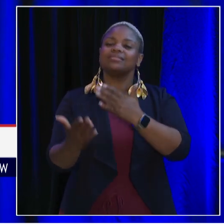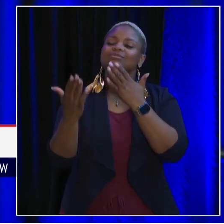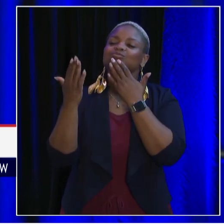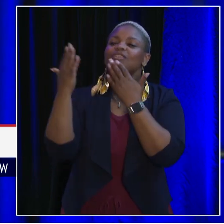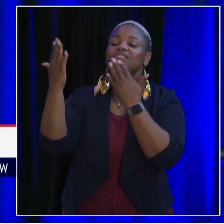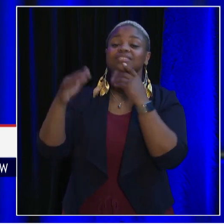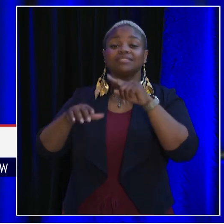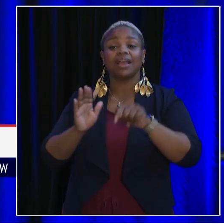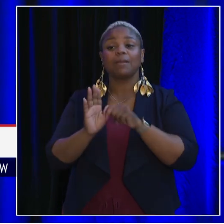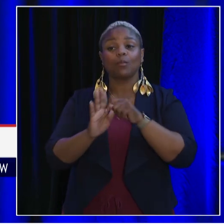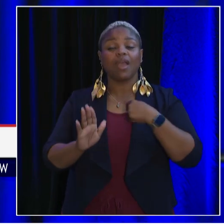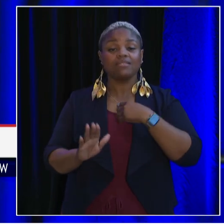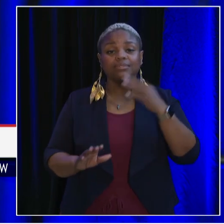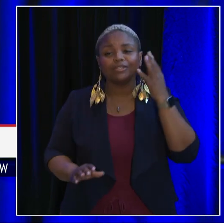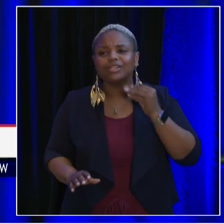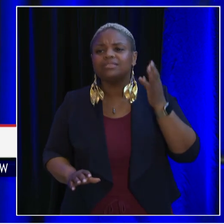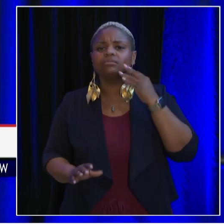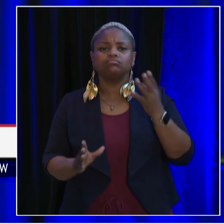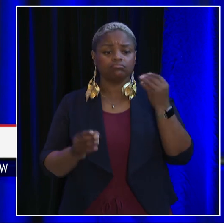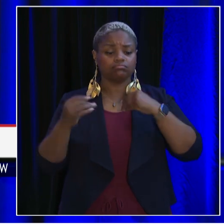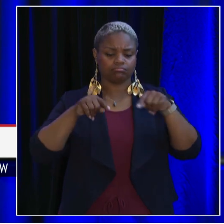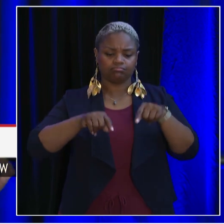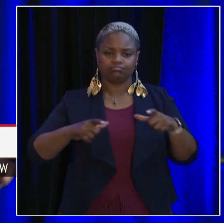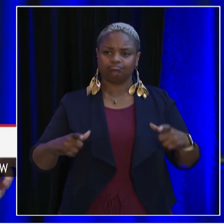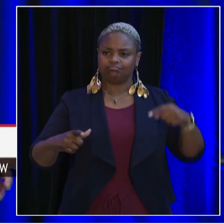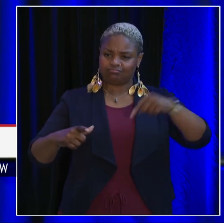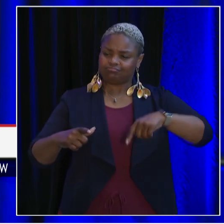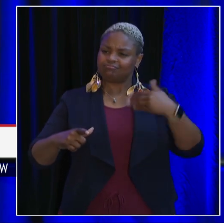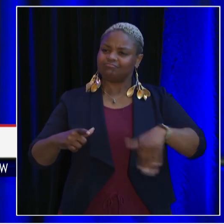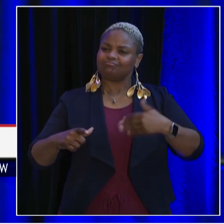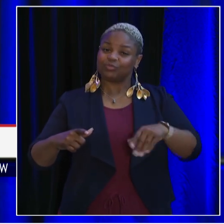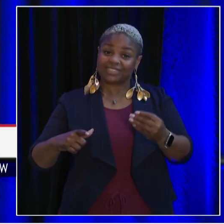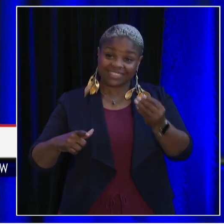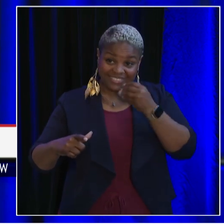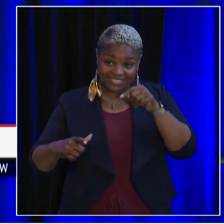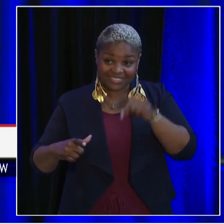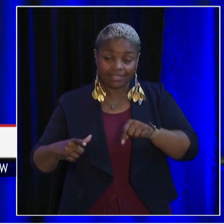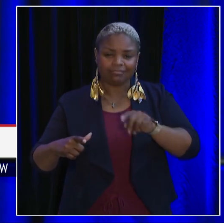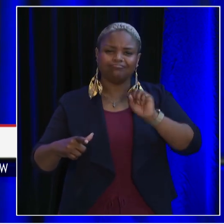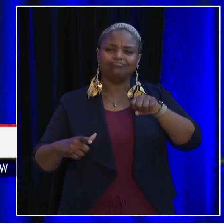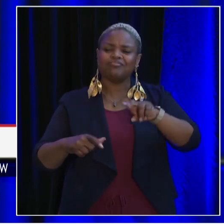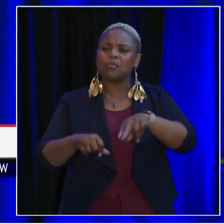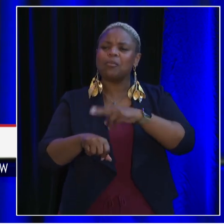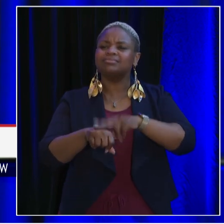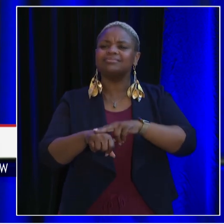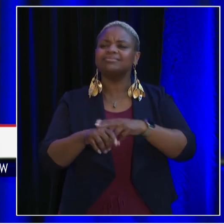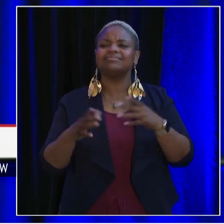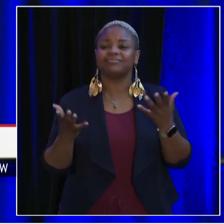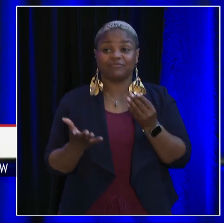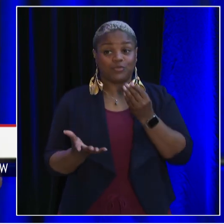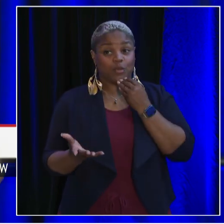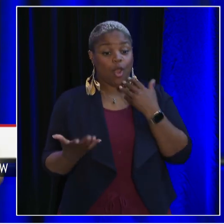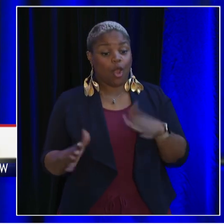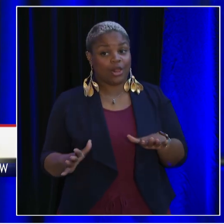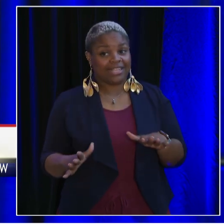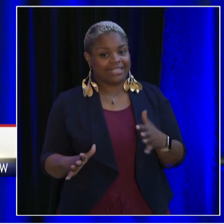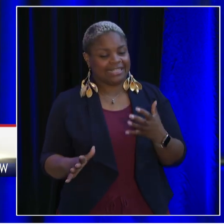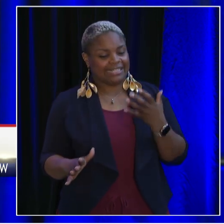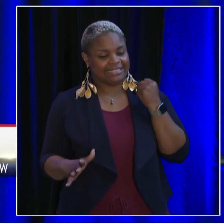in, the food that we have received, and the food that, of course, we have already eaten. So won't you join me in a word of